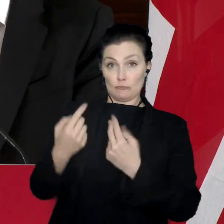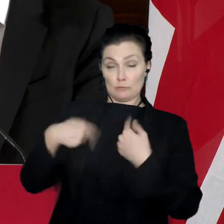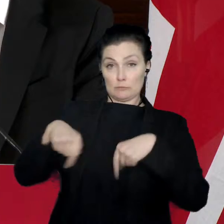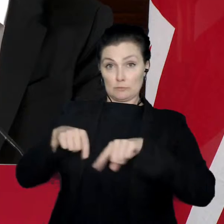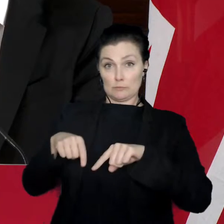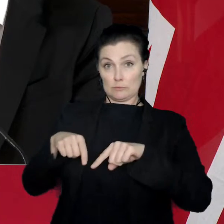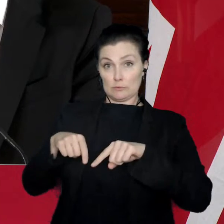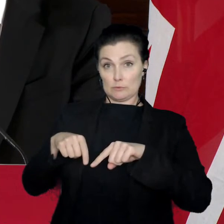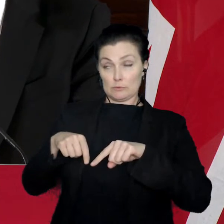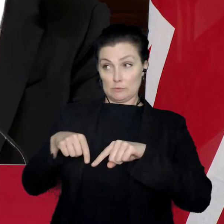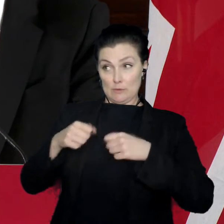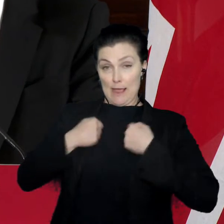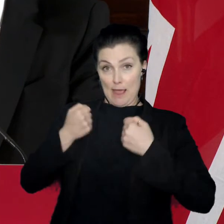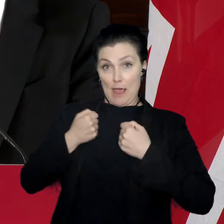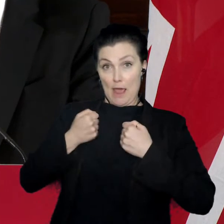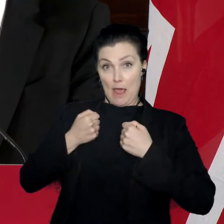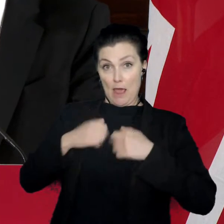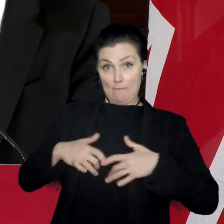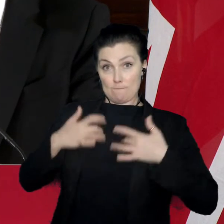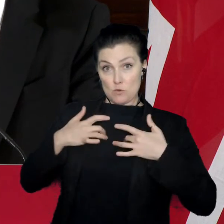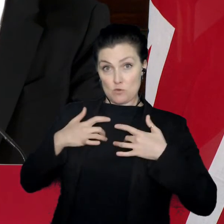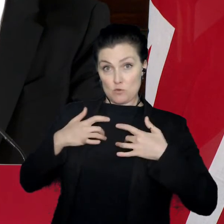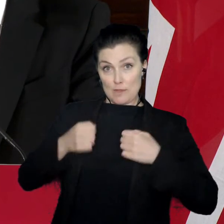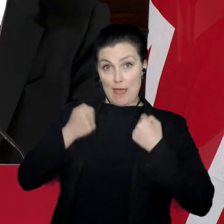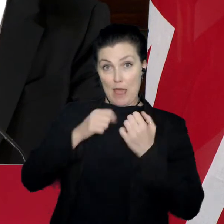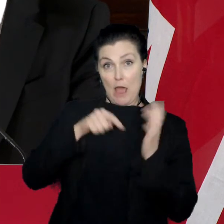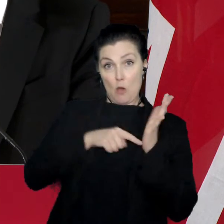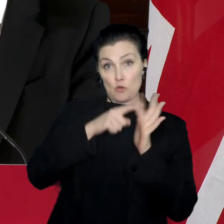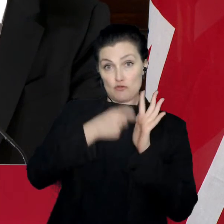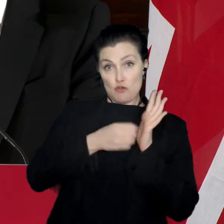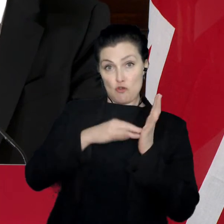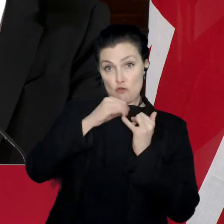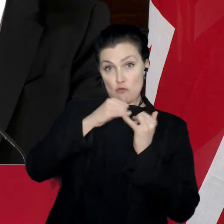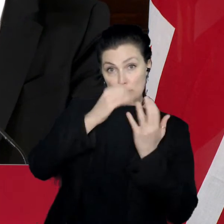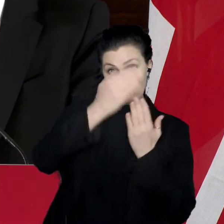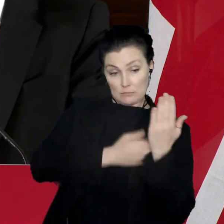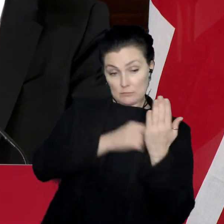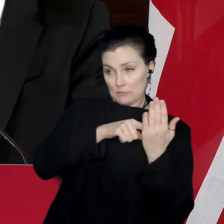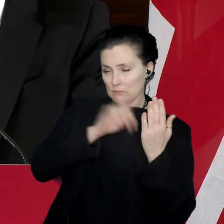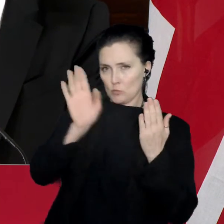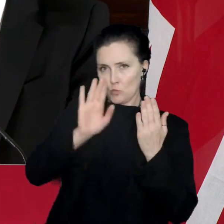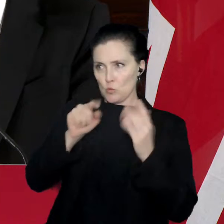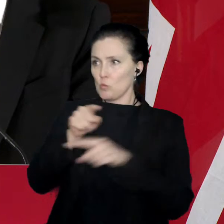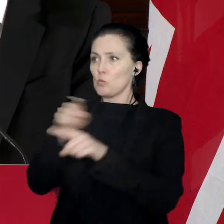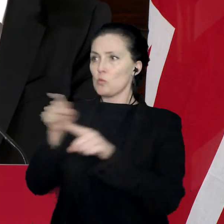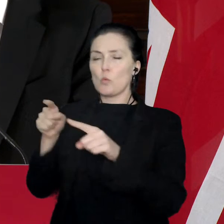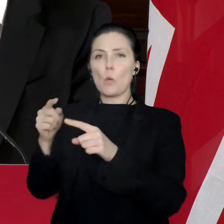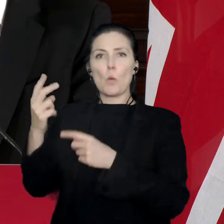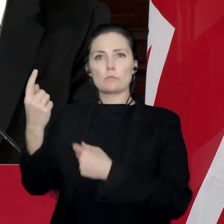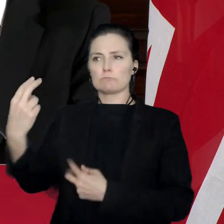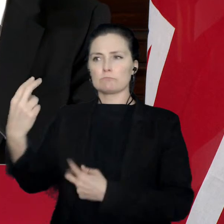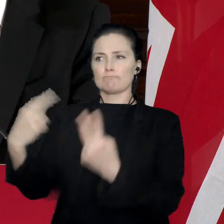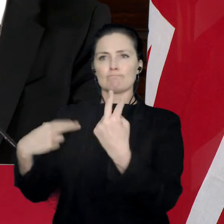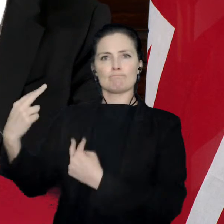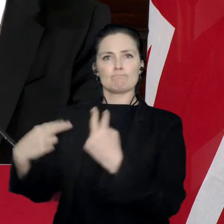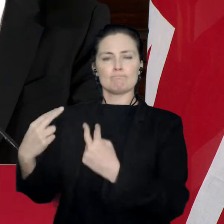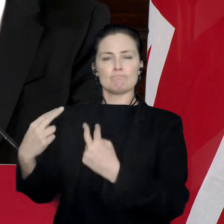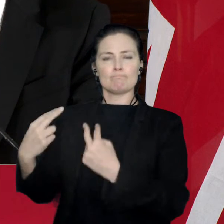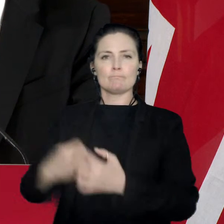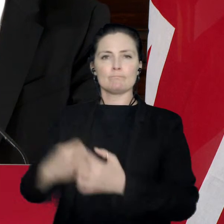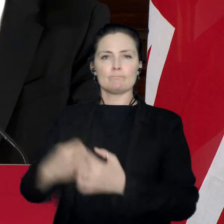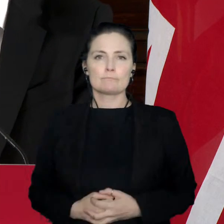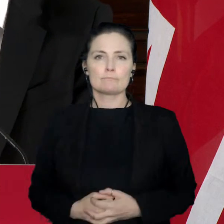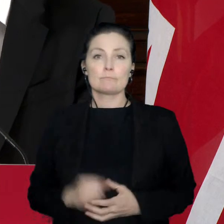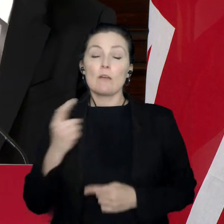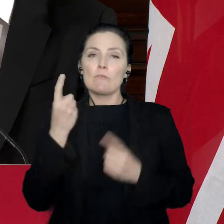us. The first step on that journey was to accept the findings of the Equality and Human Rights Commission.